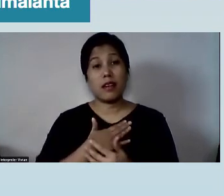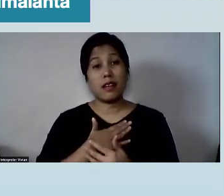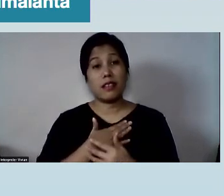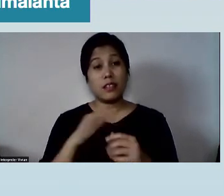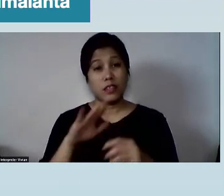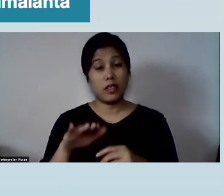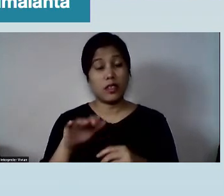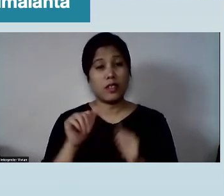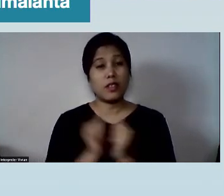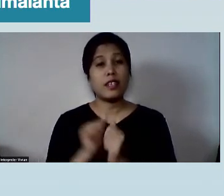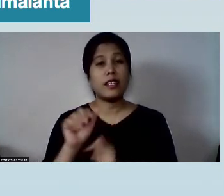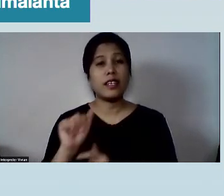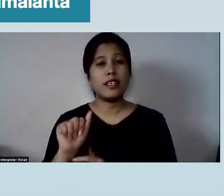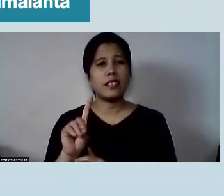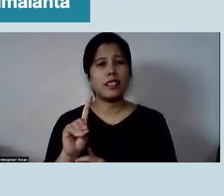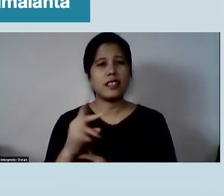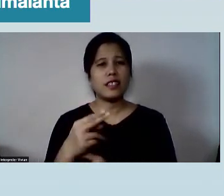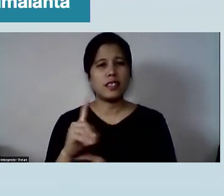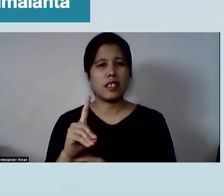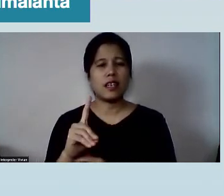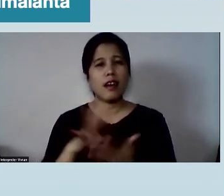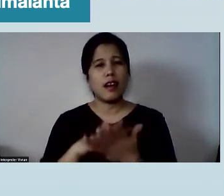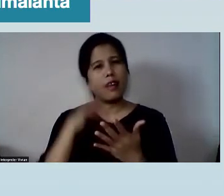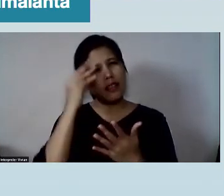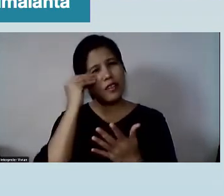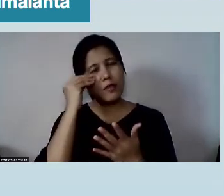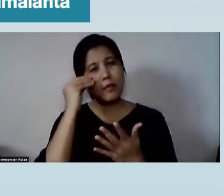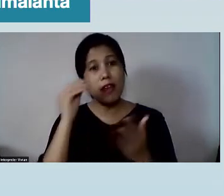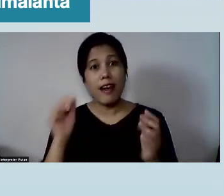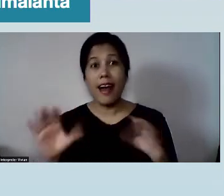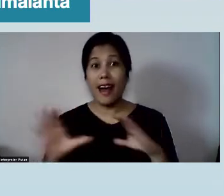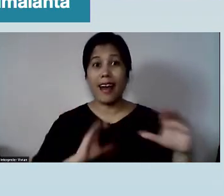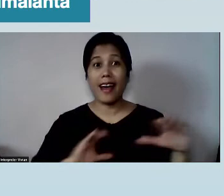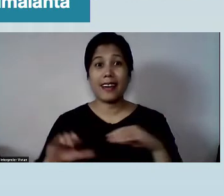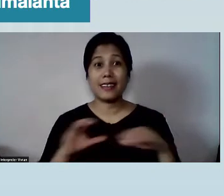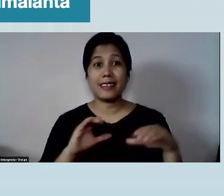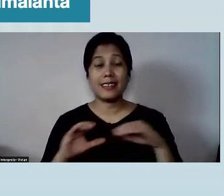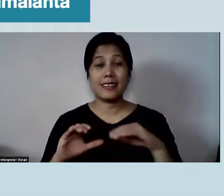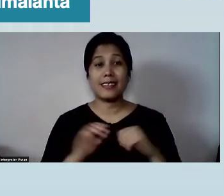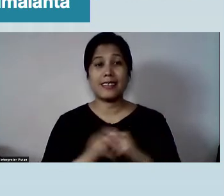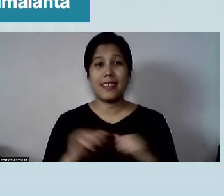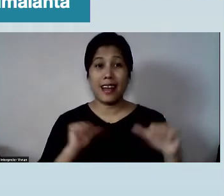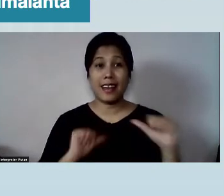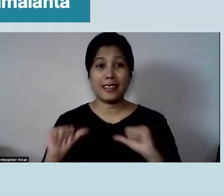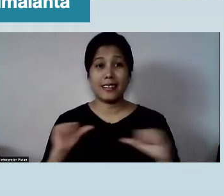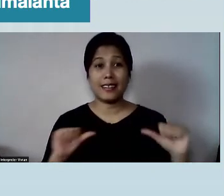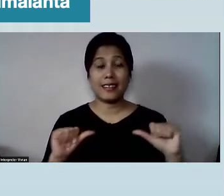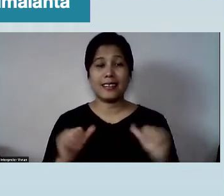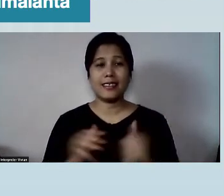please. Learn to be proactive, not reactive.